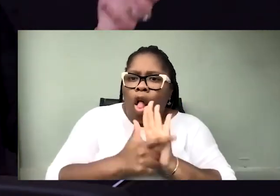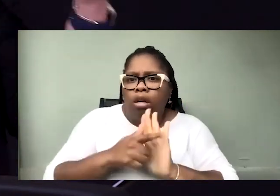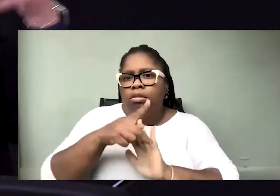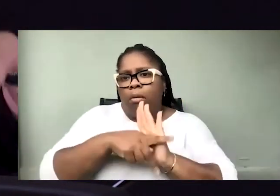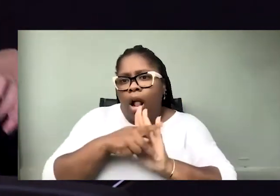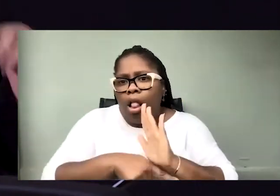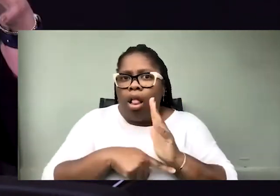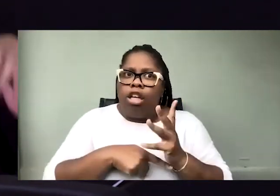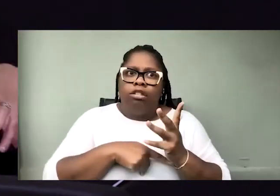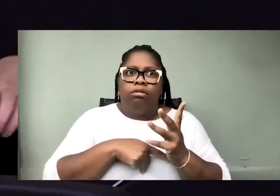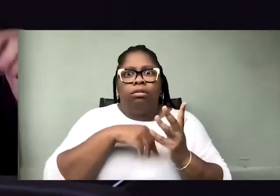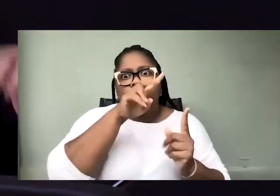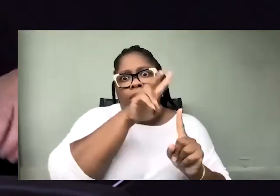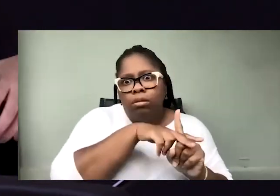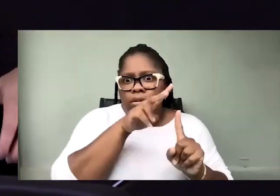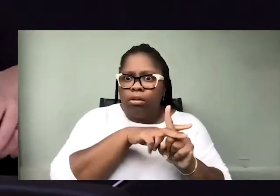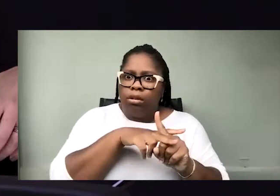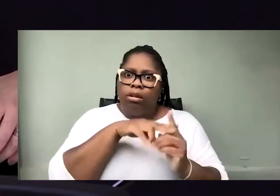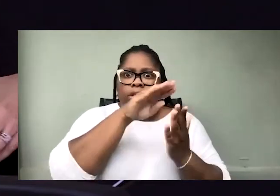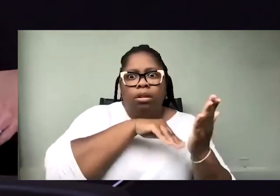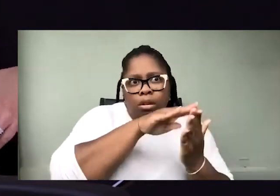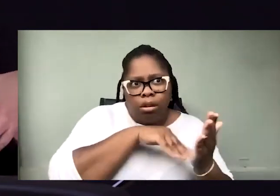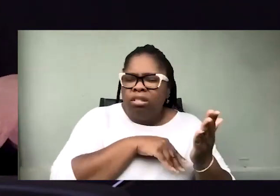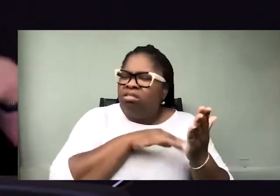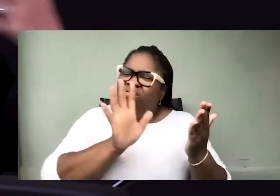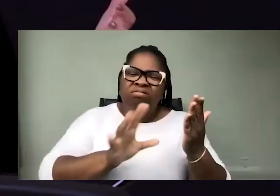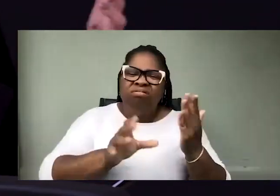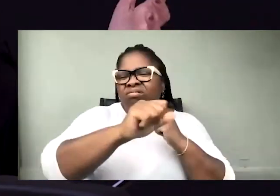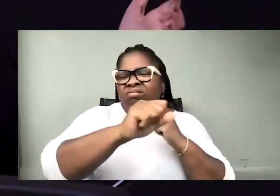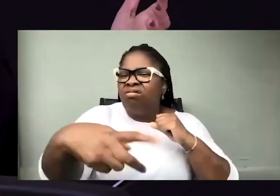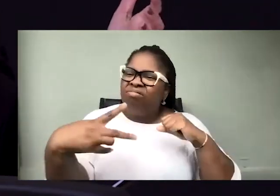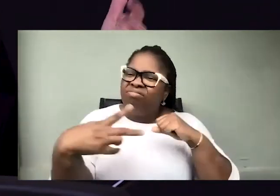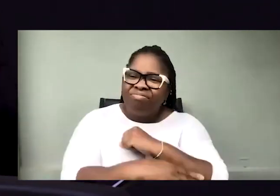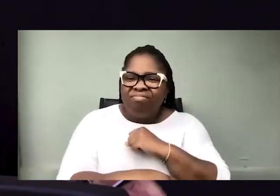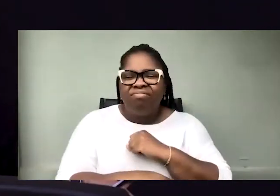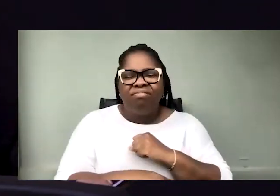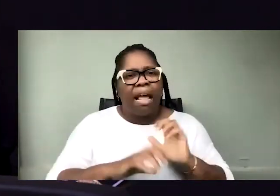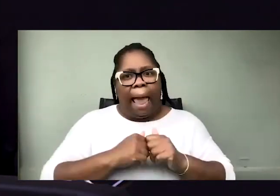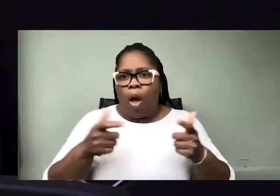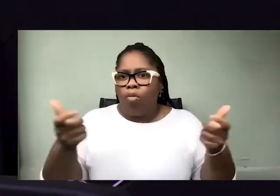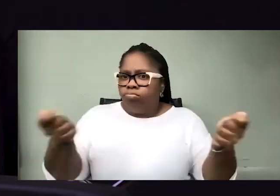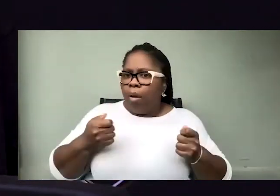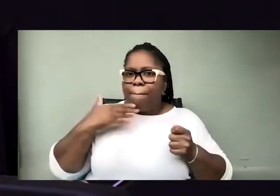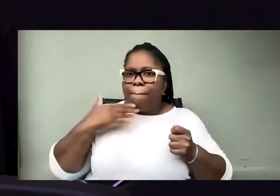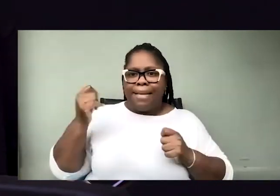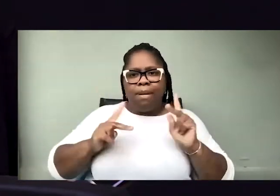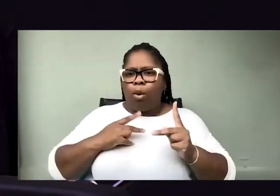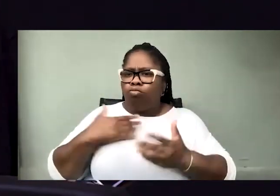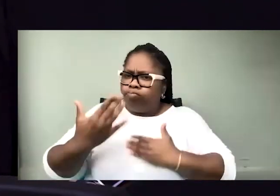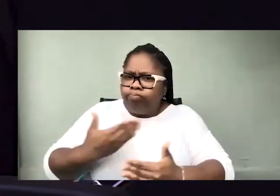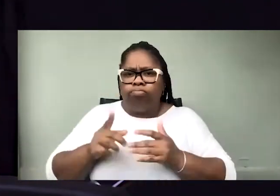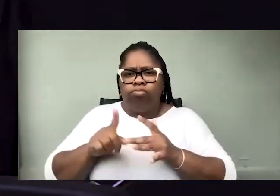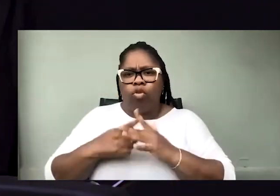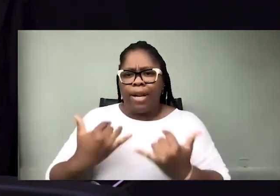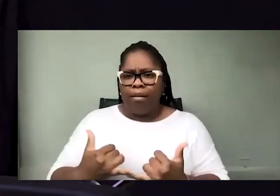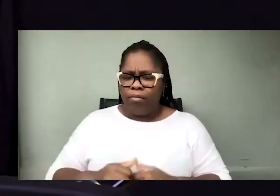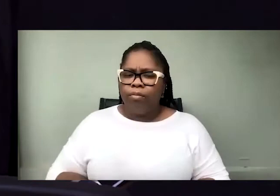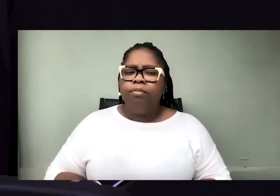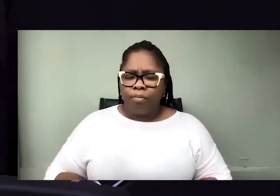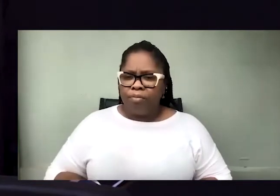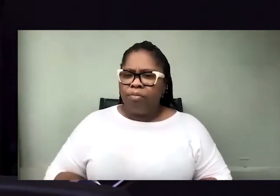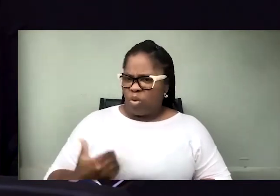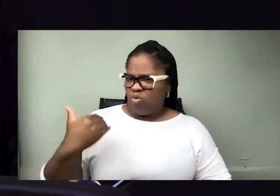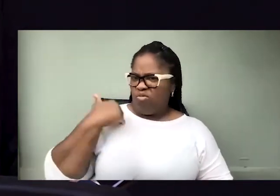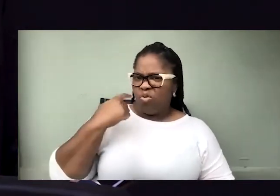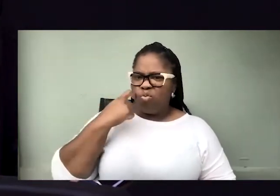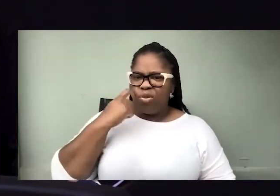to bring the best of the best into a room and get things done? And I think that's why, Amanda mentioned the